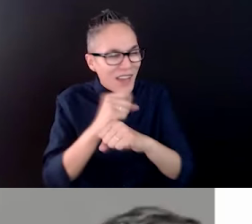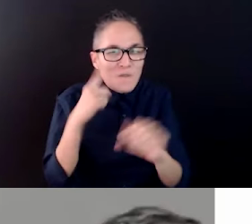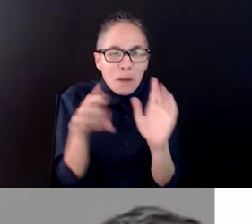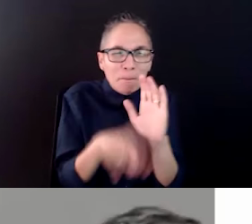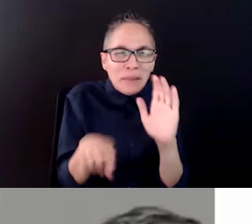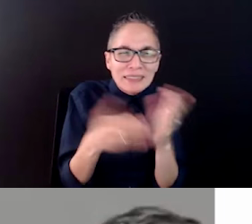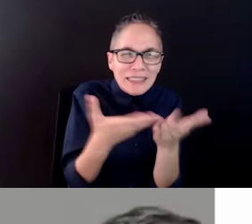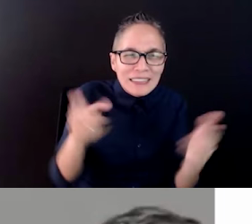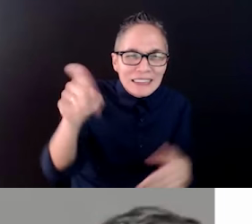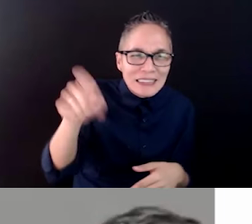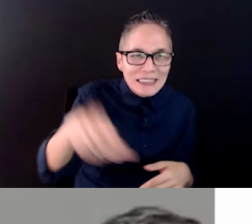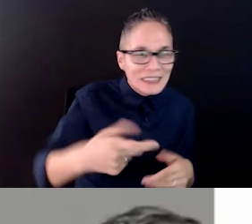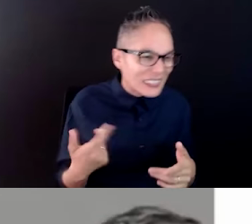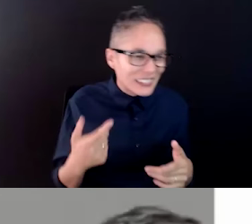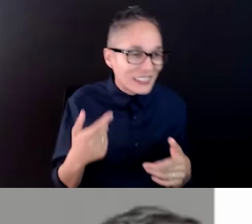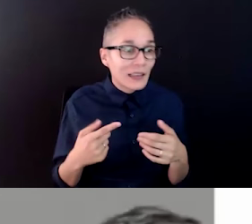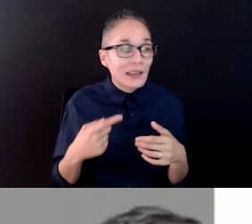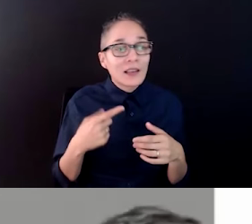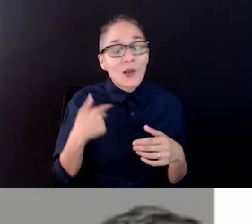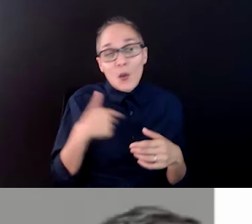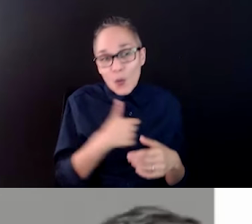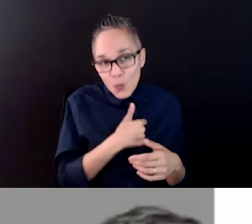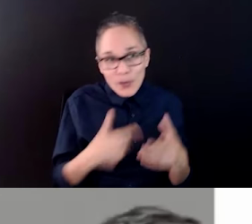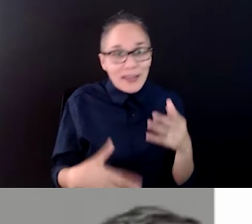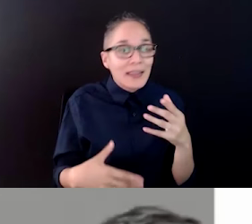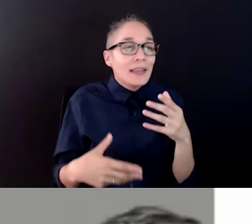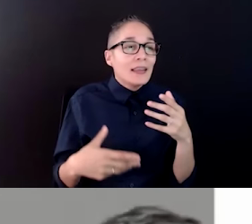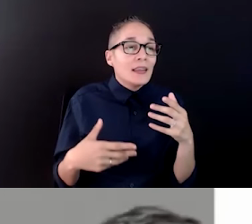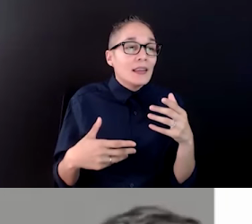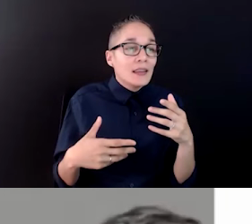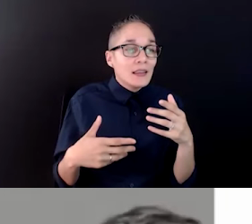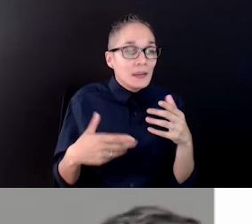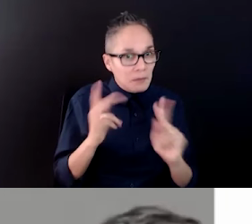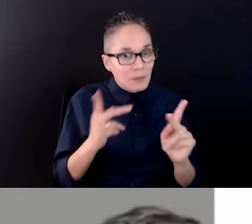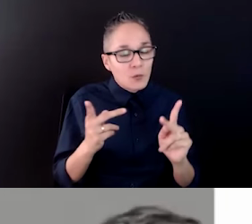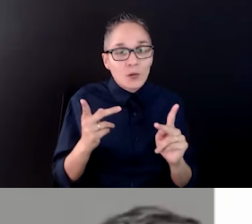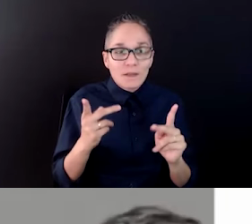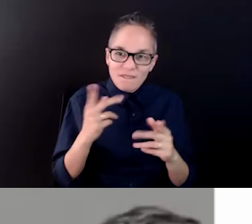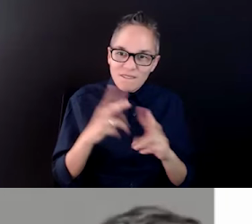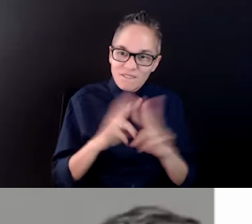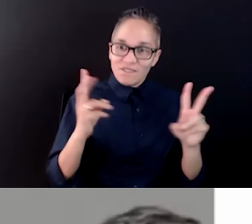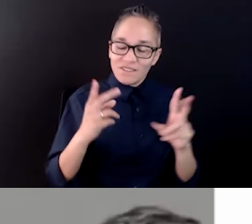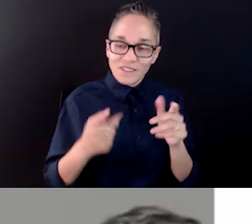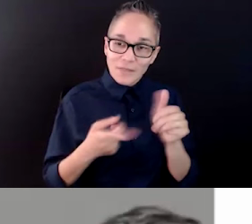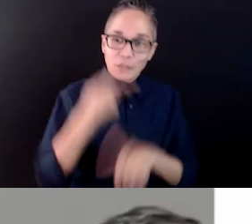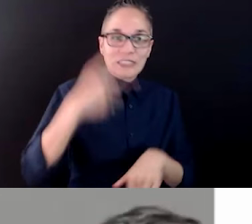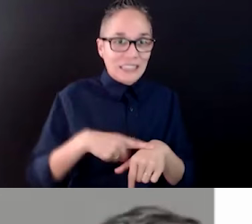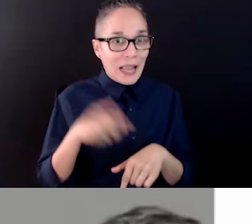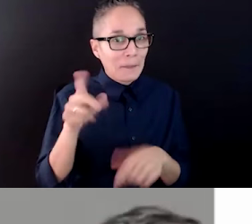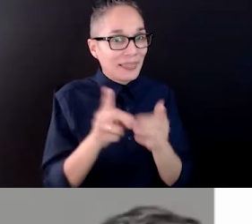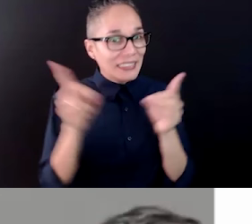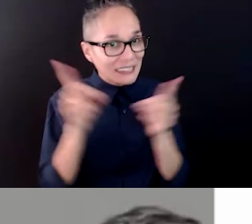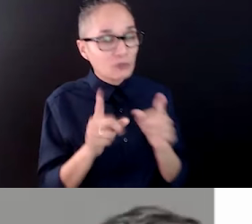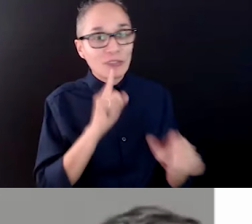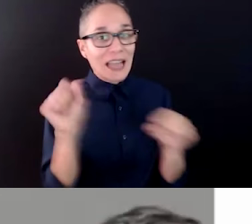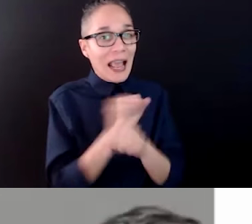necessities. So, we had time yielded to us. They were speaking up on our behalf. And I think this was the first time that the district